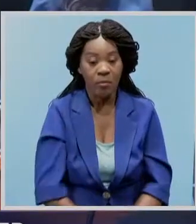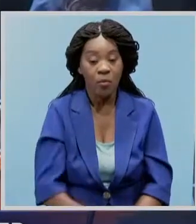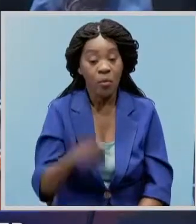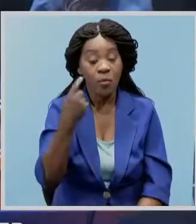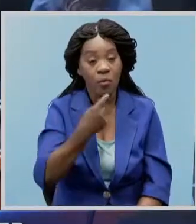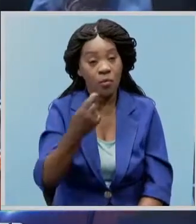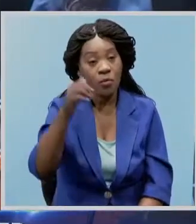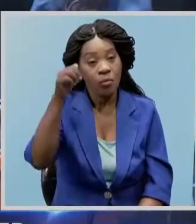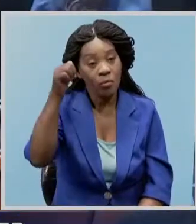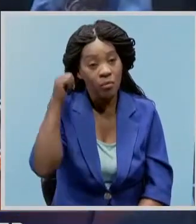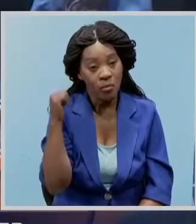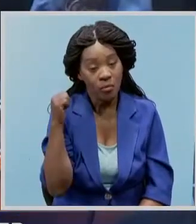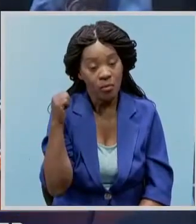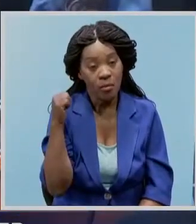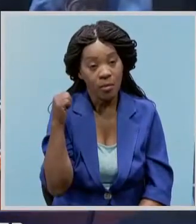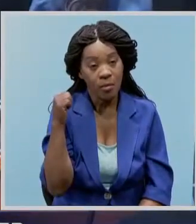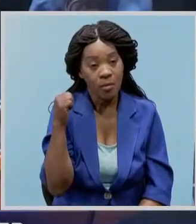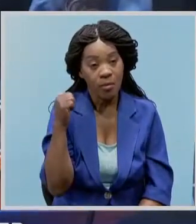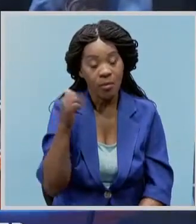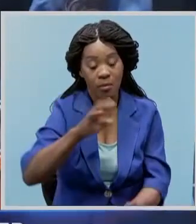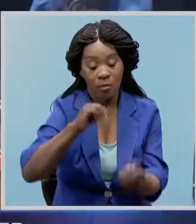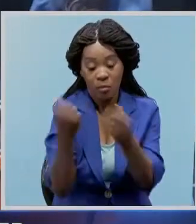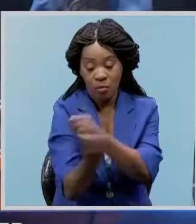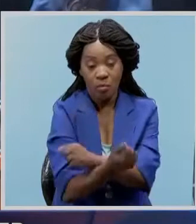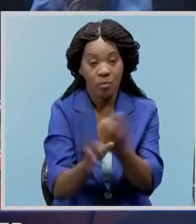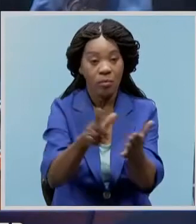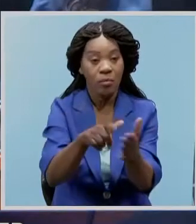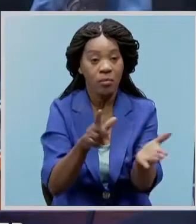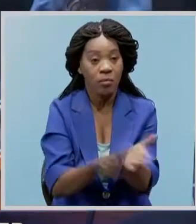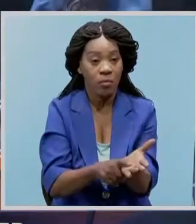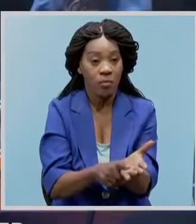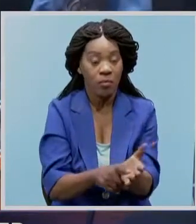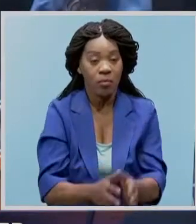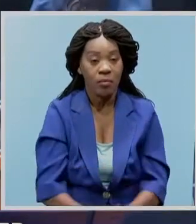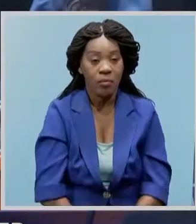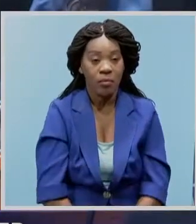refusing to change this law so that